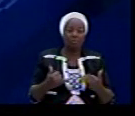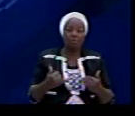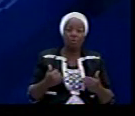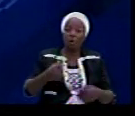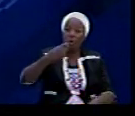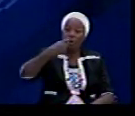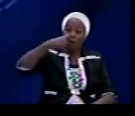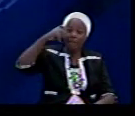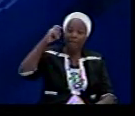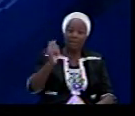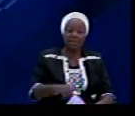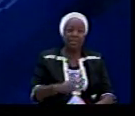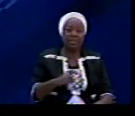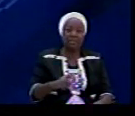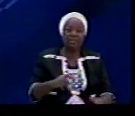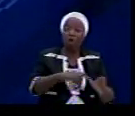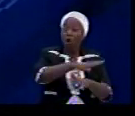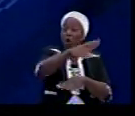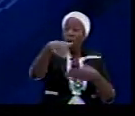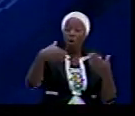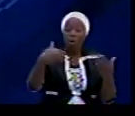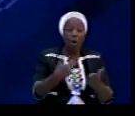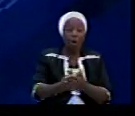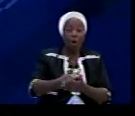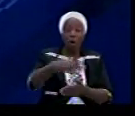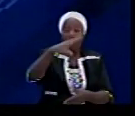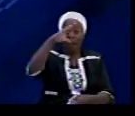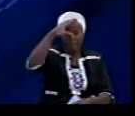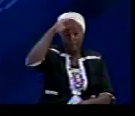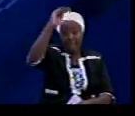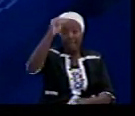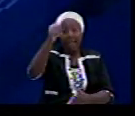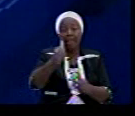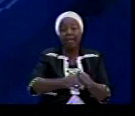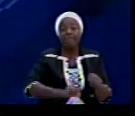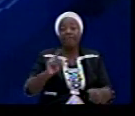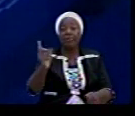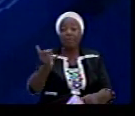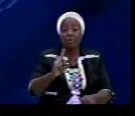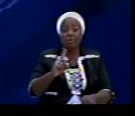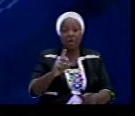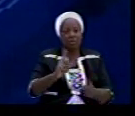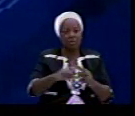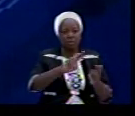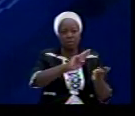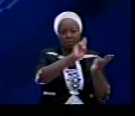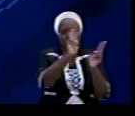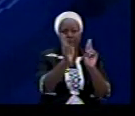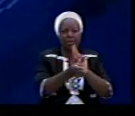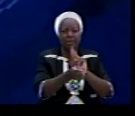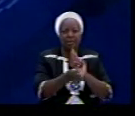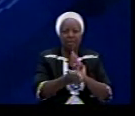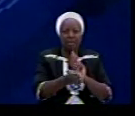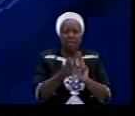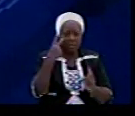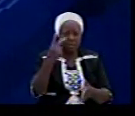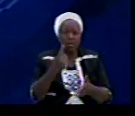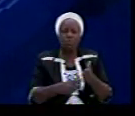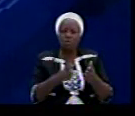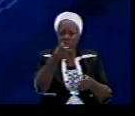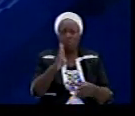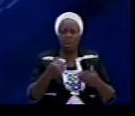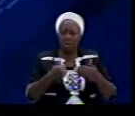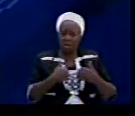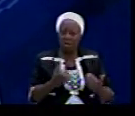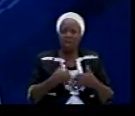commandeth all men everywhere to repent. See what God has now commanded.